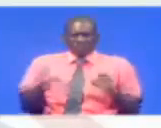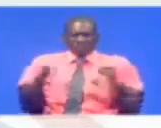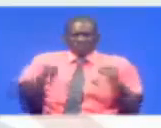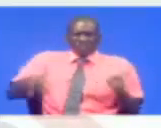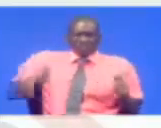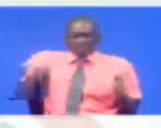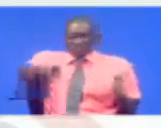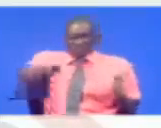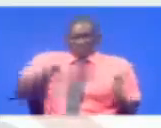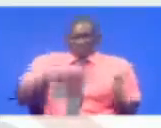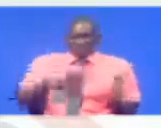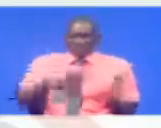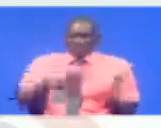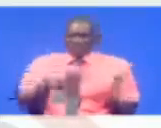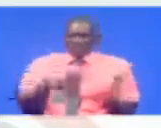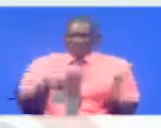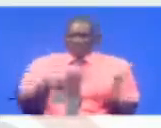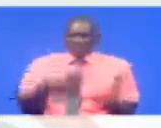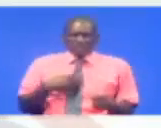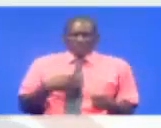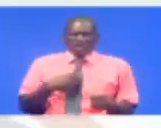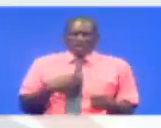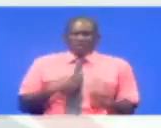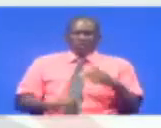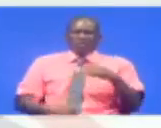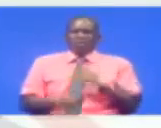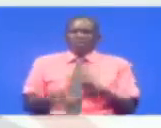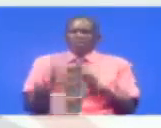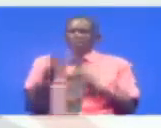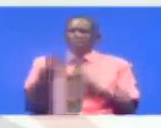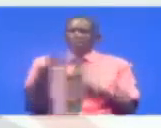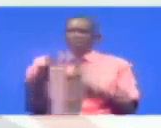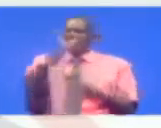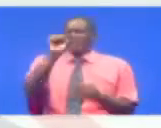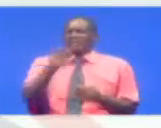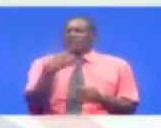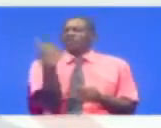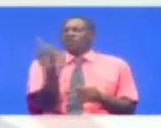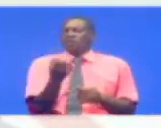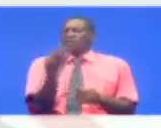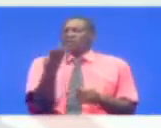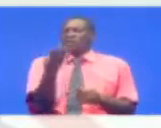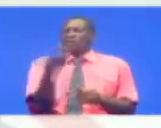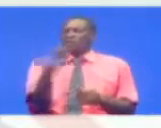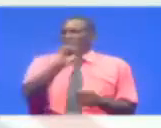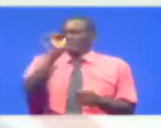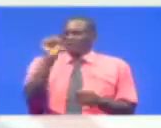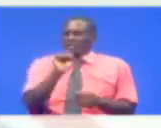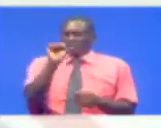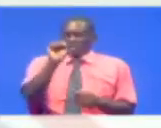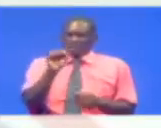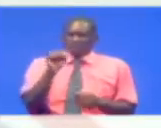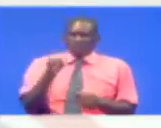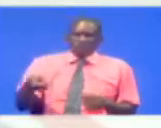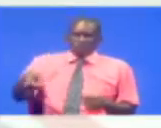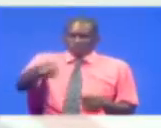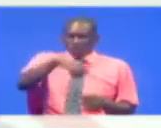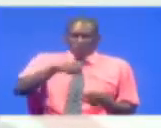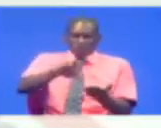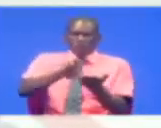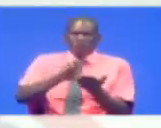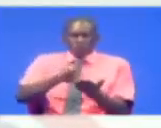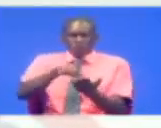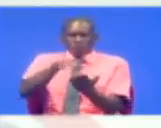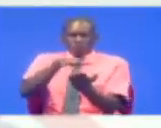deep pockets to support 45%, only 32% of our loan book